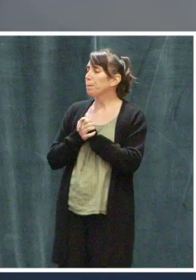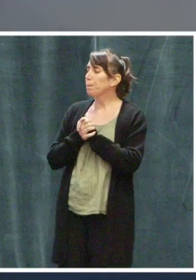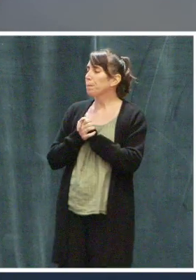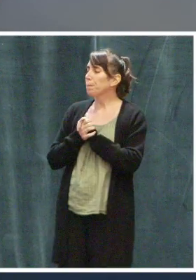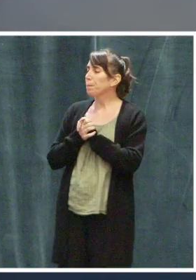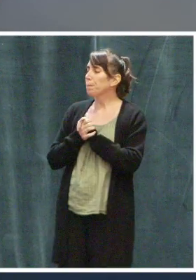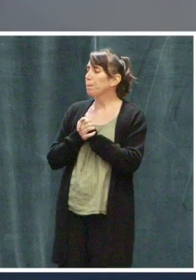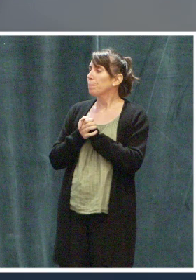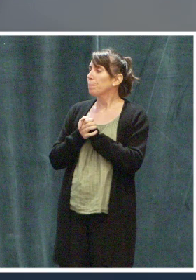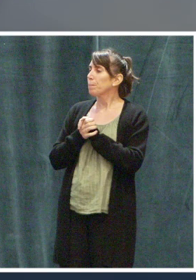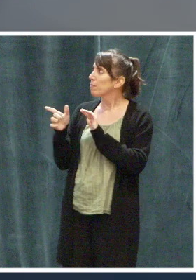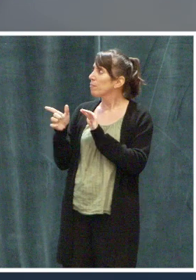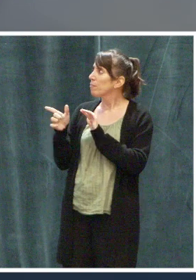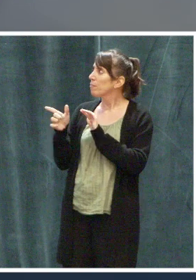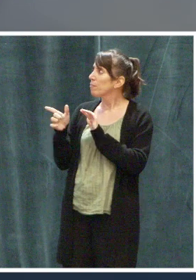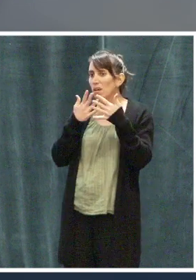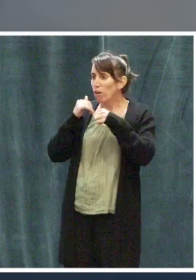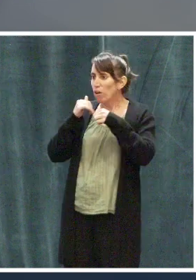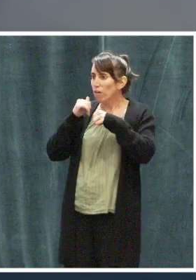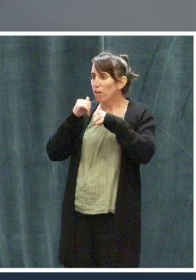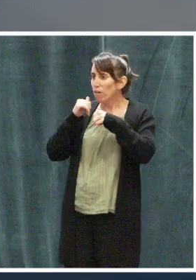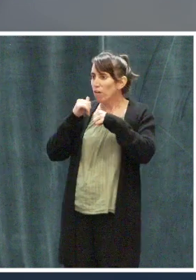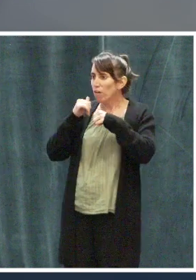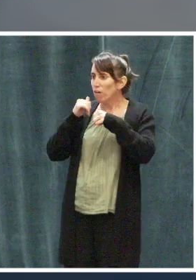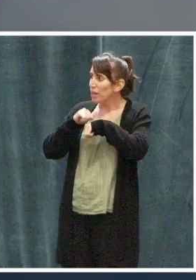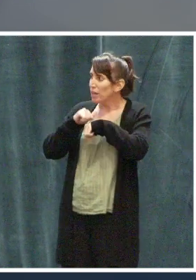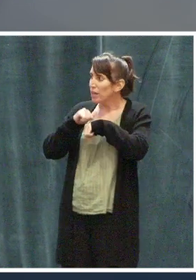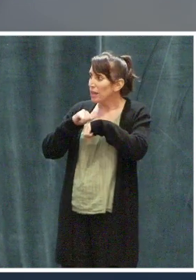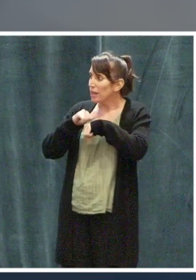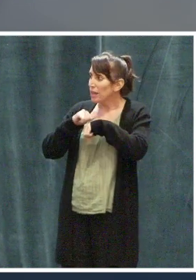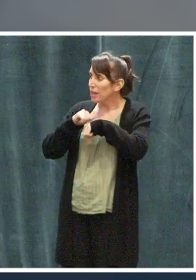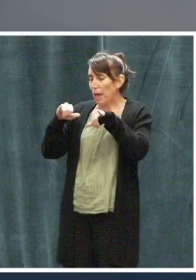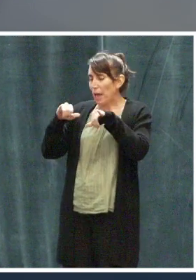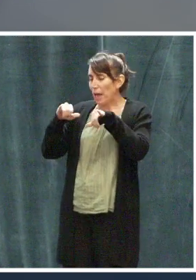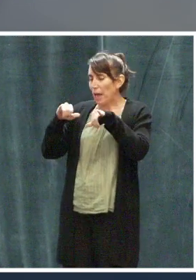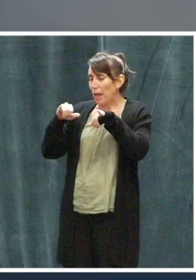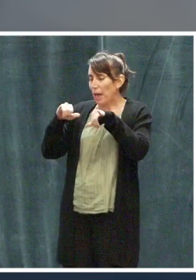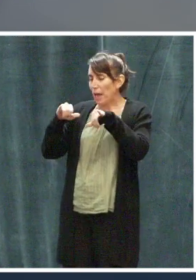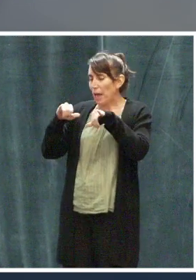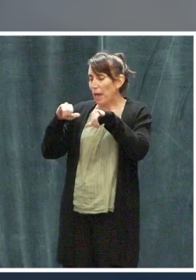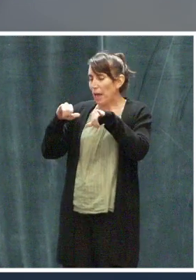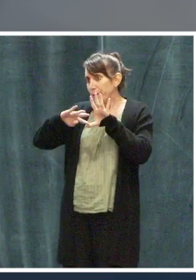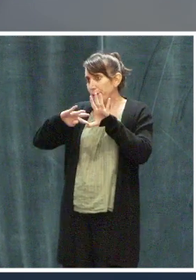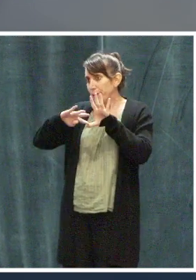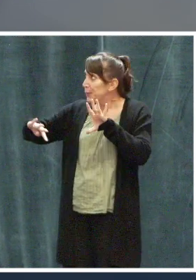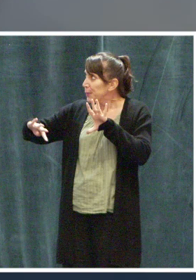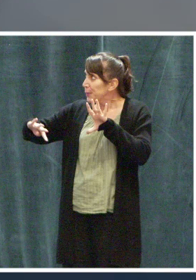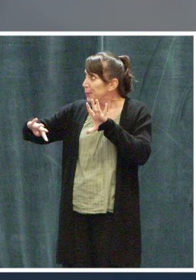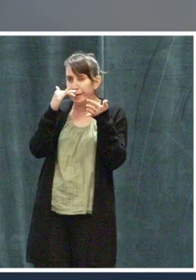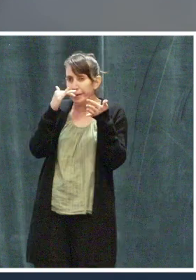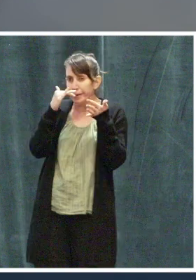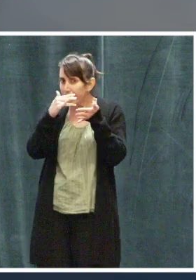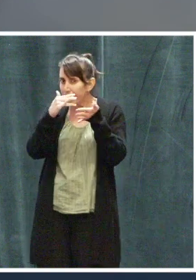has a pattern created by a form liner. This is something that we're still studying, and you're seeing kind of the